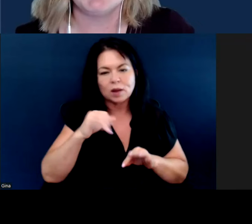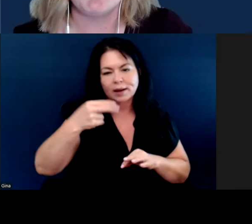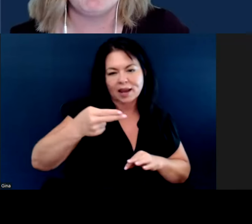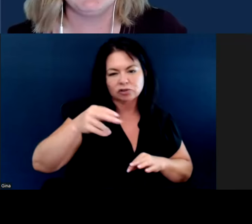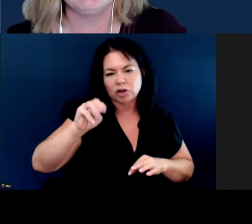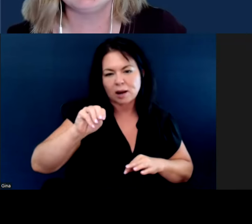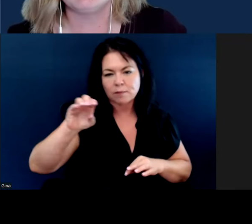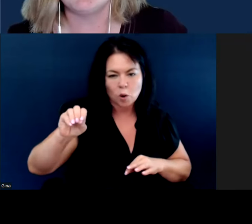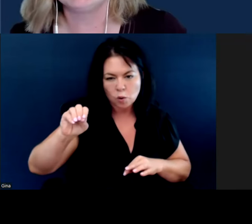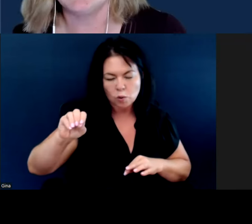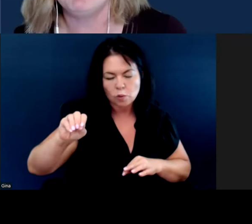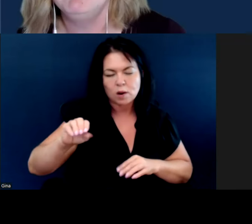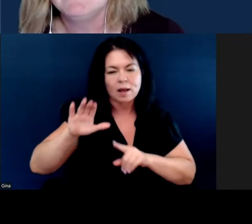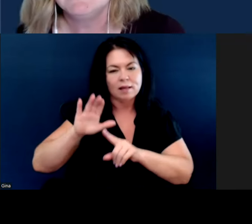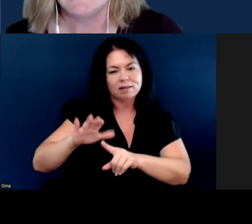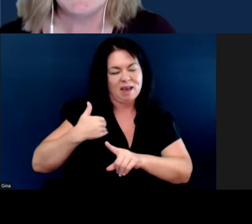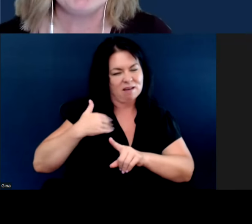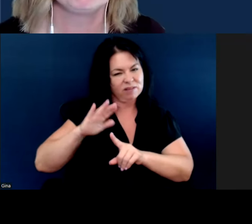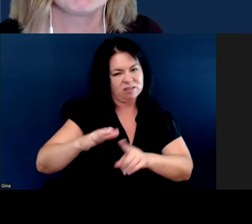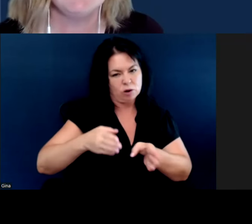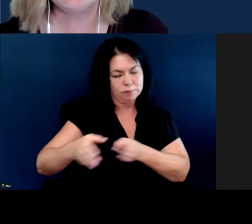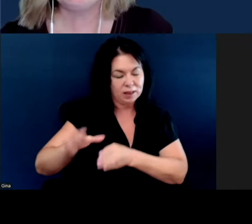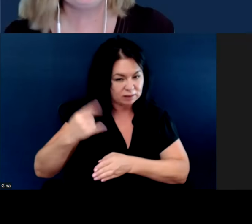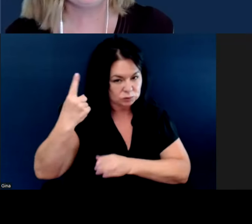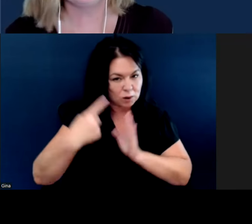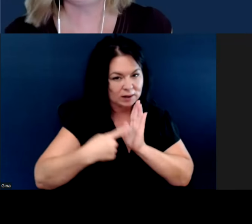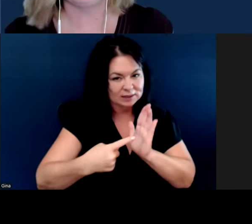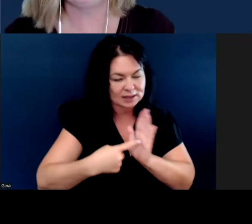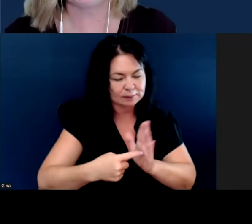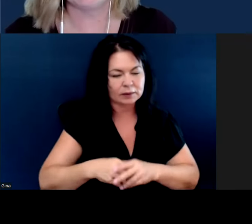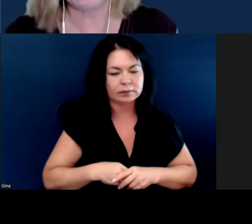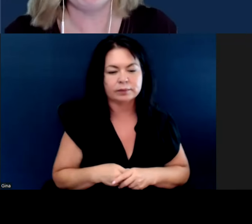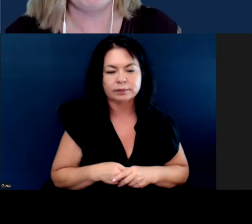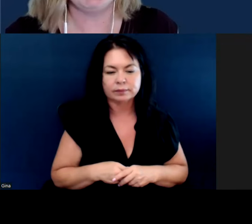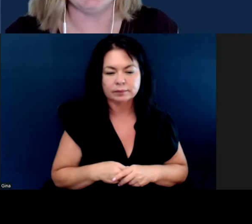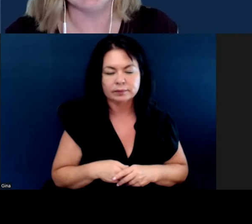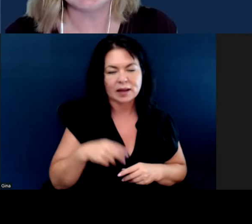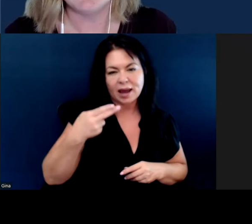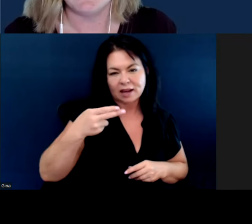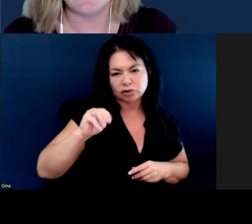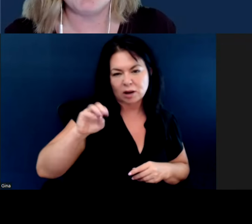an HMO plan, that's one example. Even 2 examples,